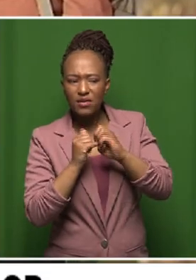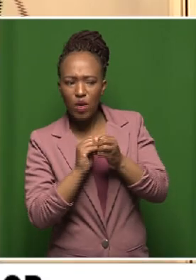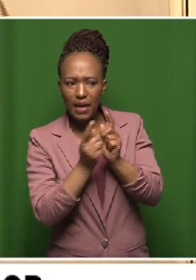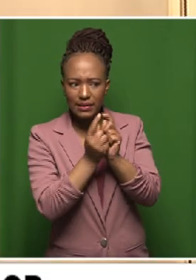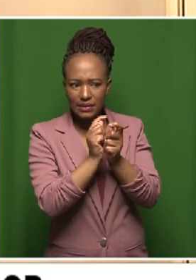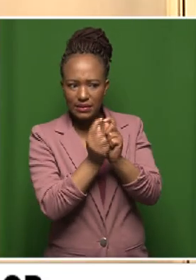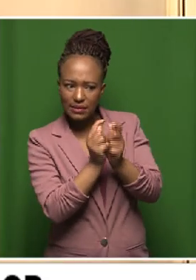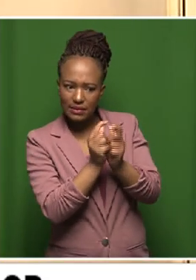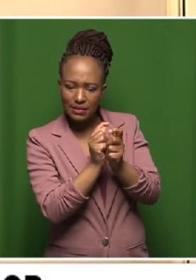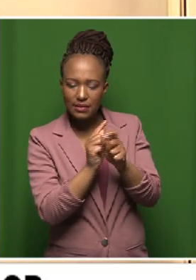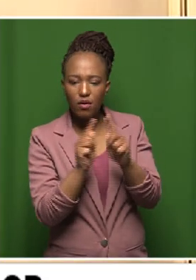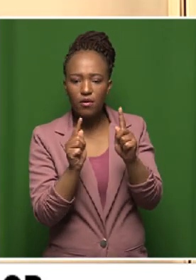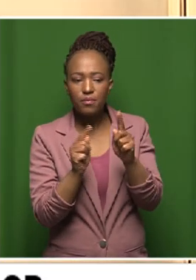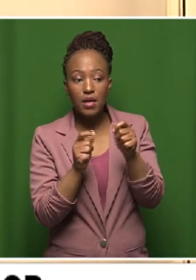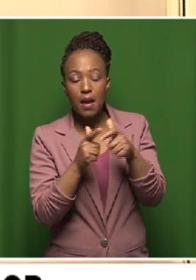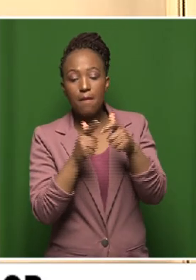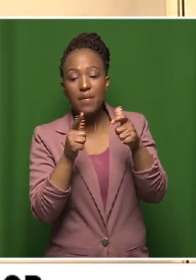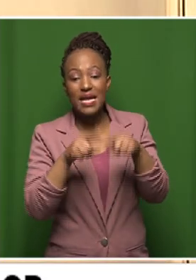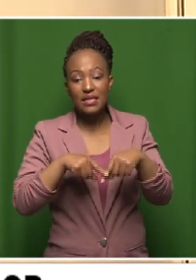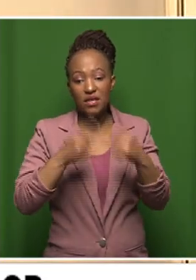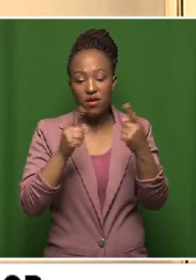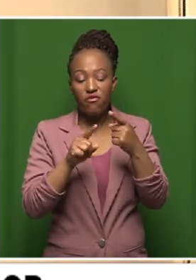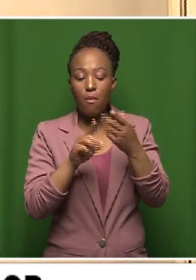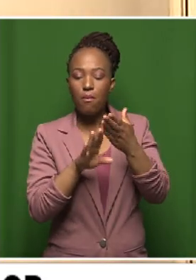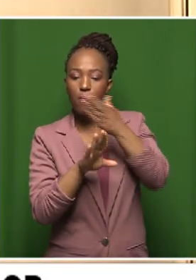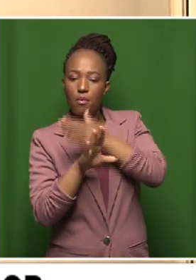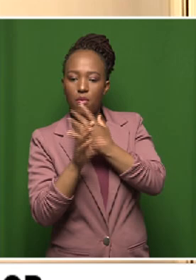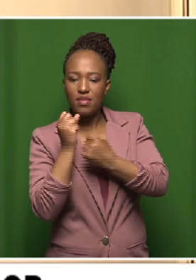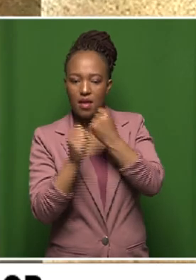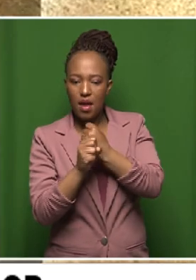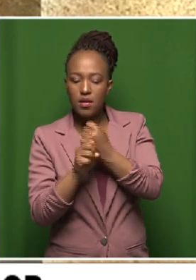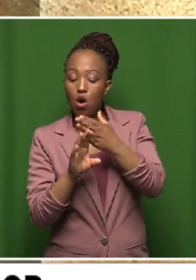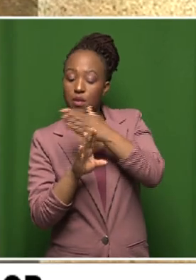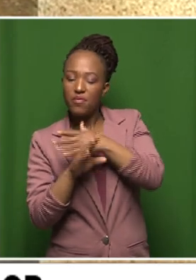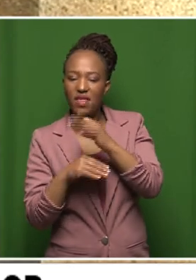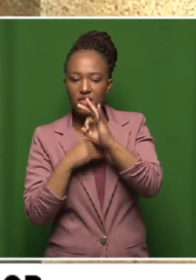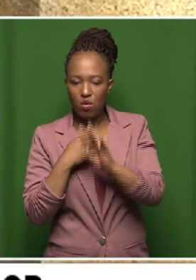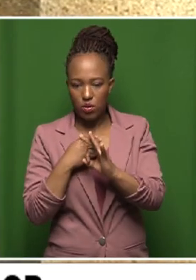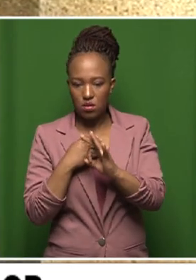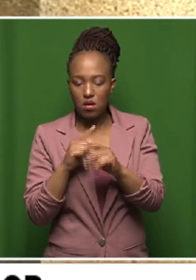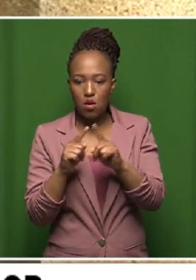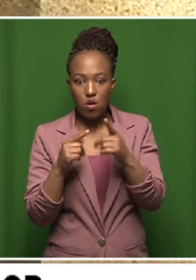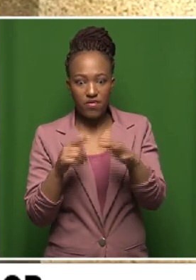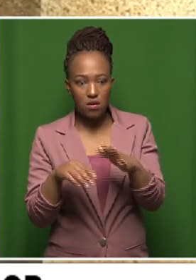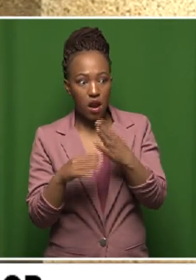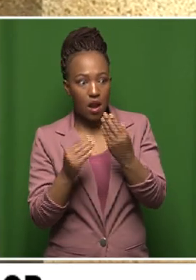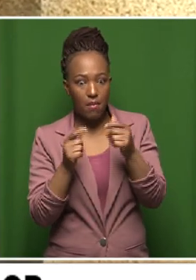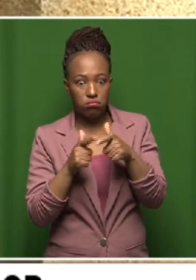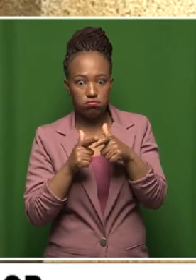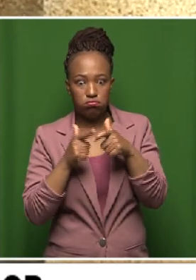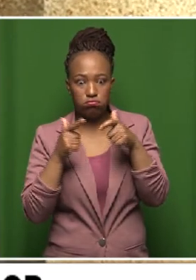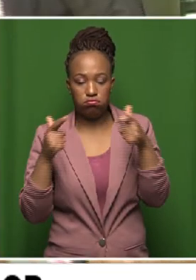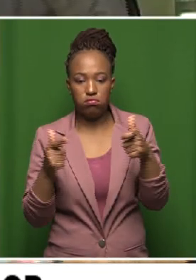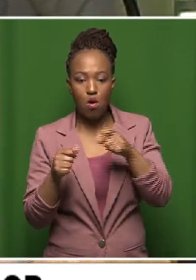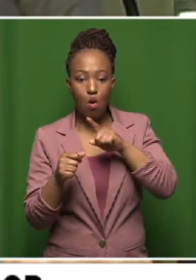adjustments. So the big difference here from previous years or previous quarters is that we've seen this massive increase in people that are